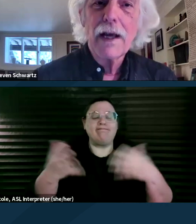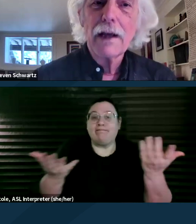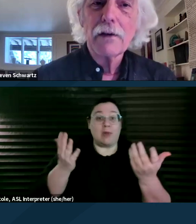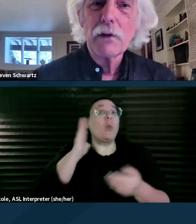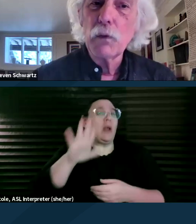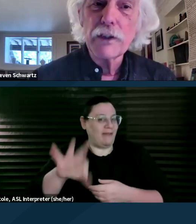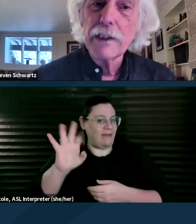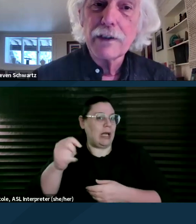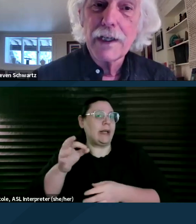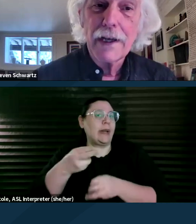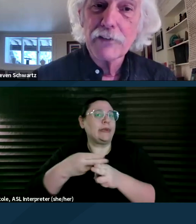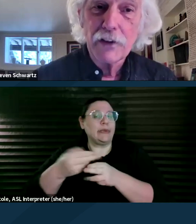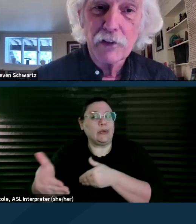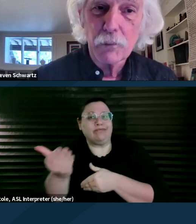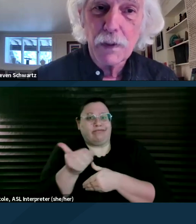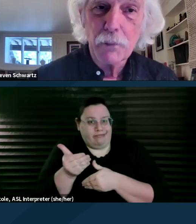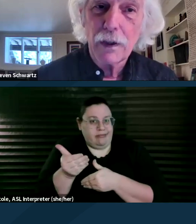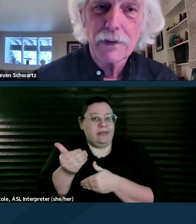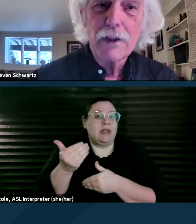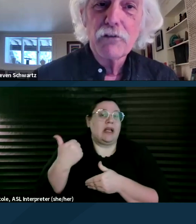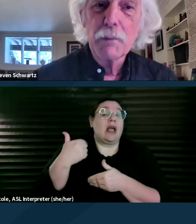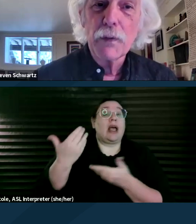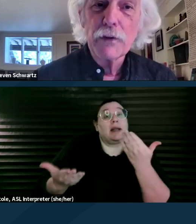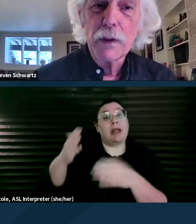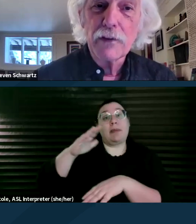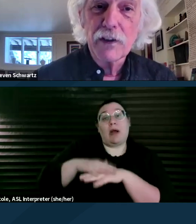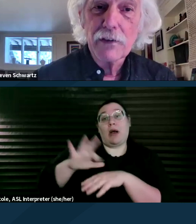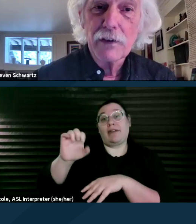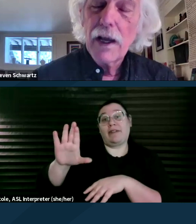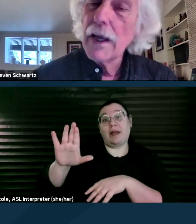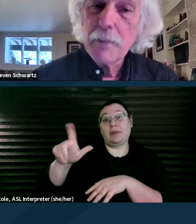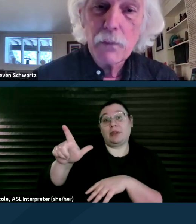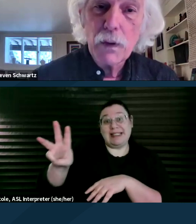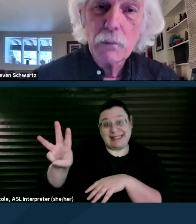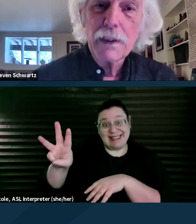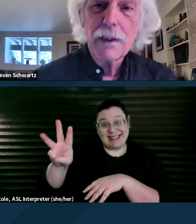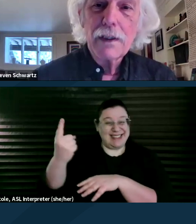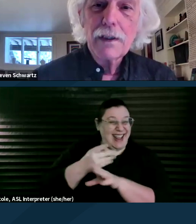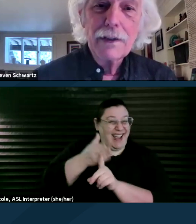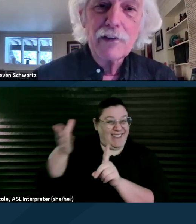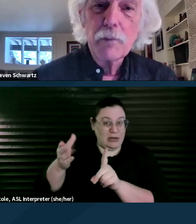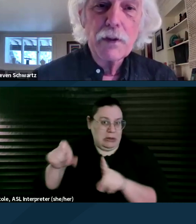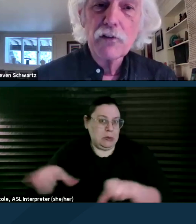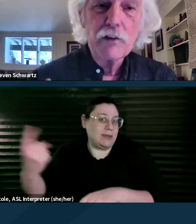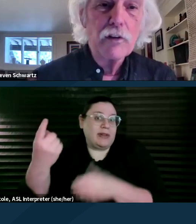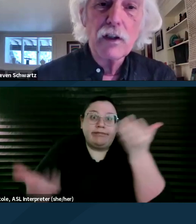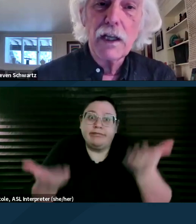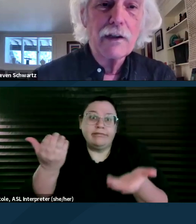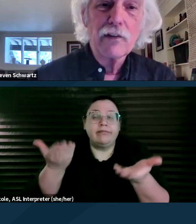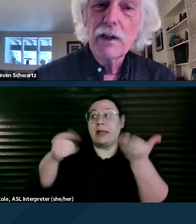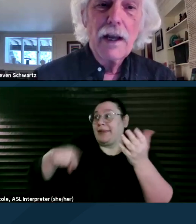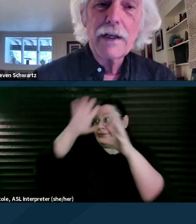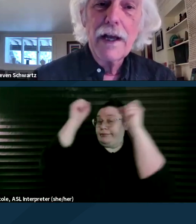be that we'll need to take action on February 26th, and it may well be that this